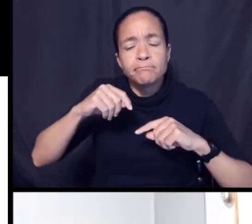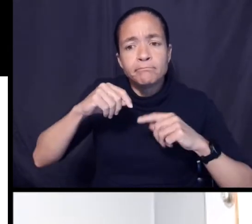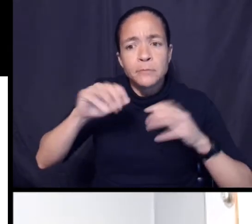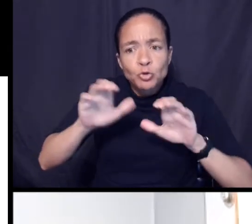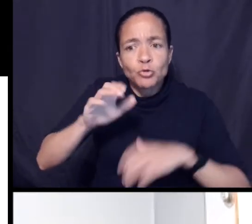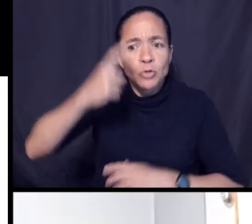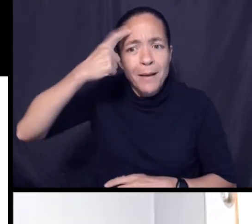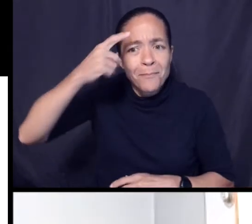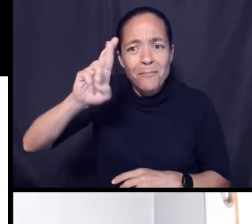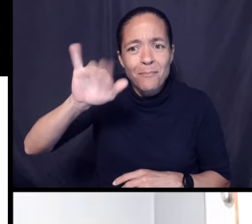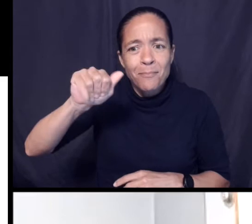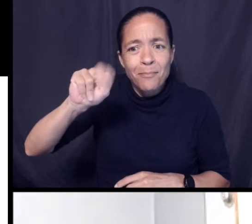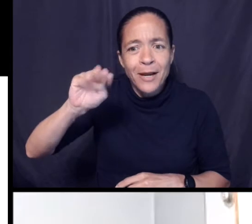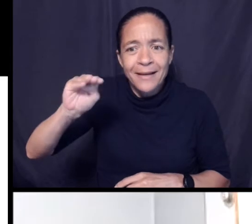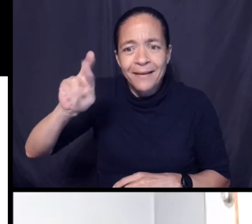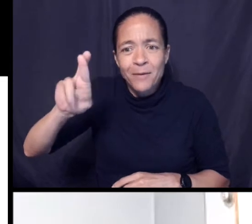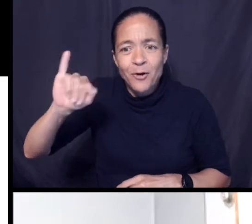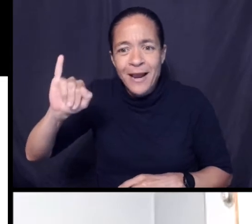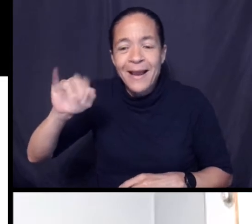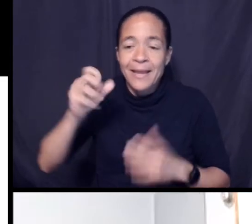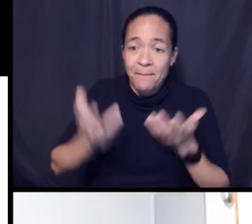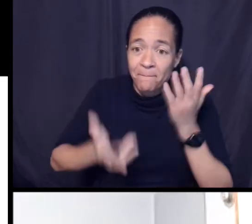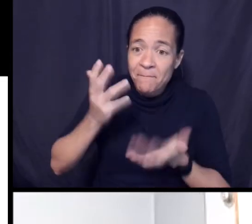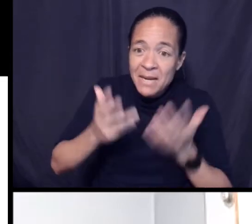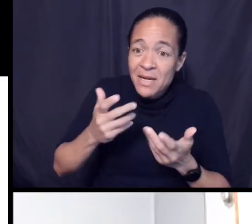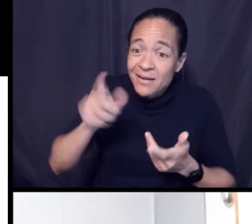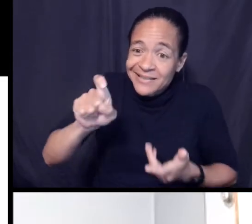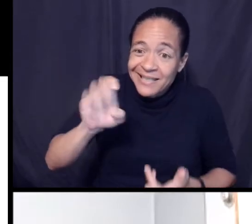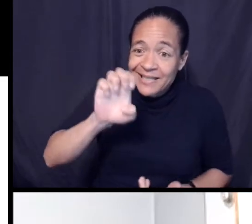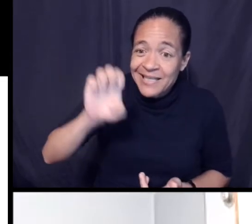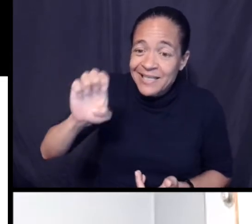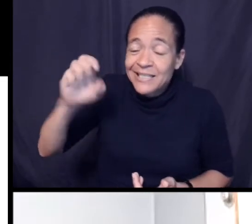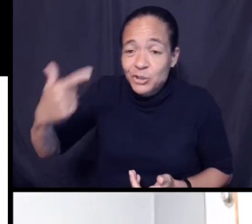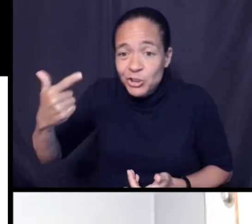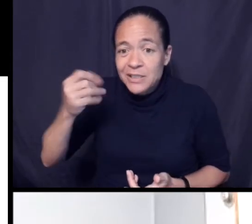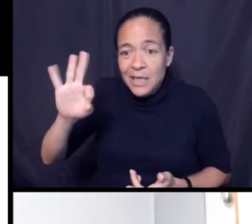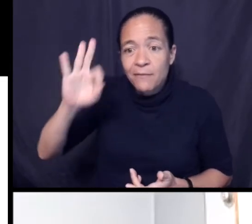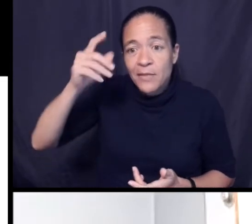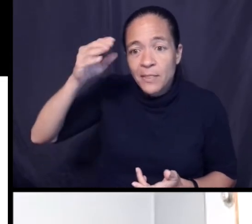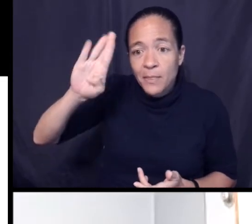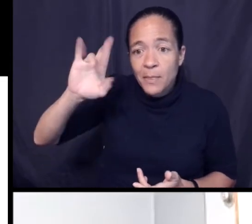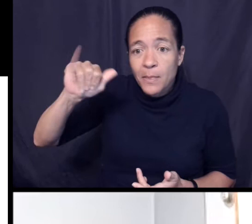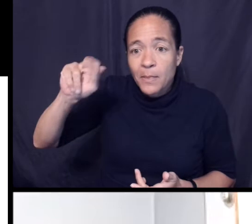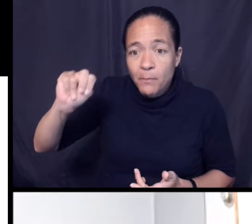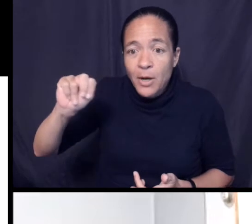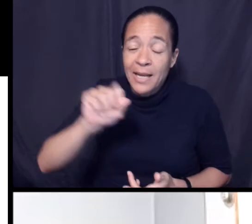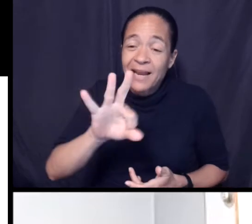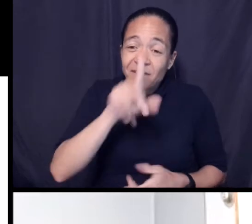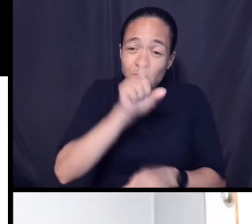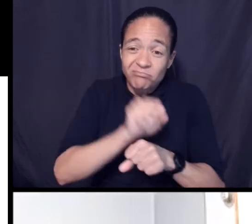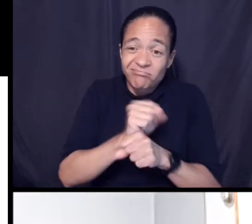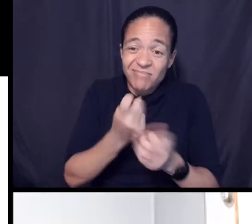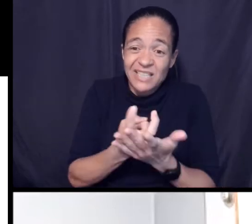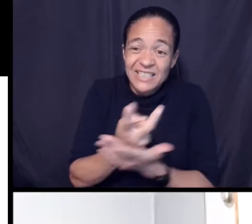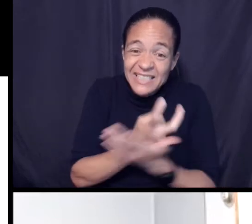brain MRI. And if there are concerns for seizures, they may need EEG recording of the brain. And then if there truly